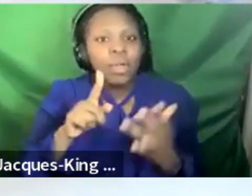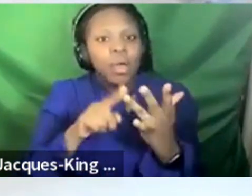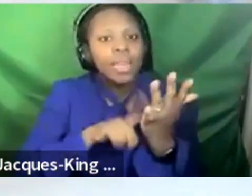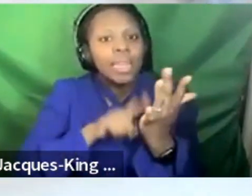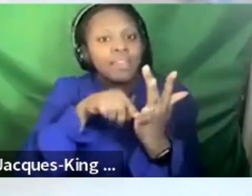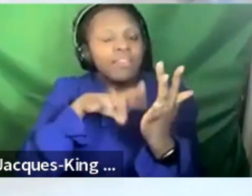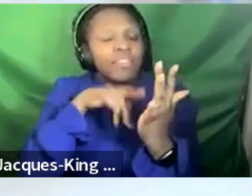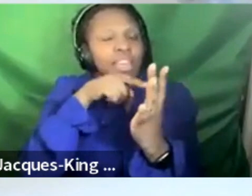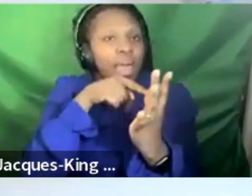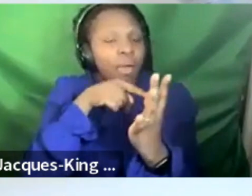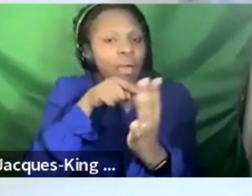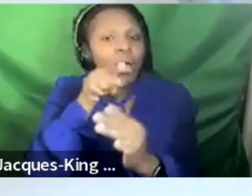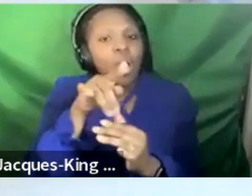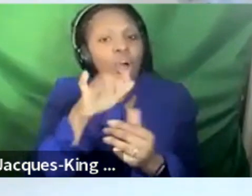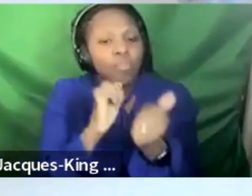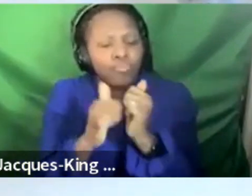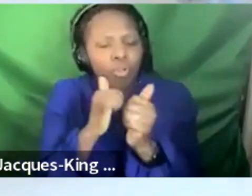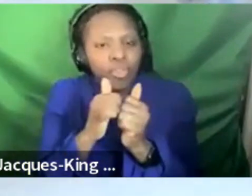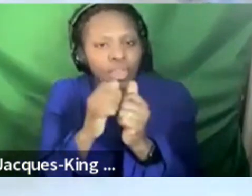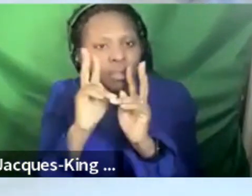you have is there's Olivia,